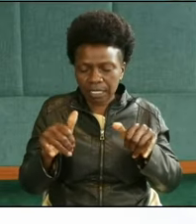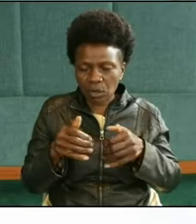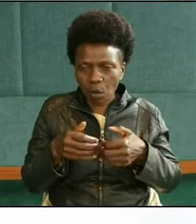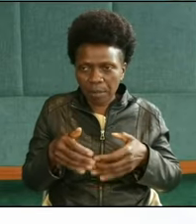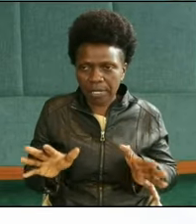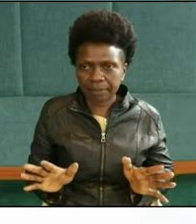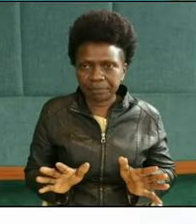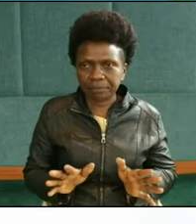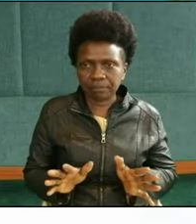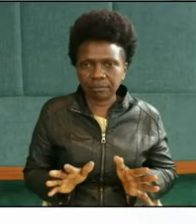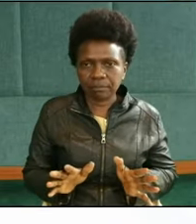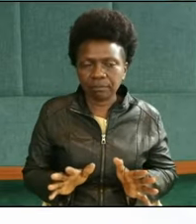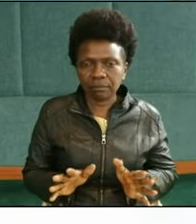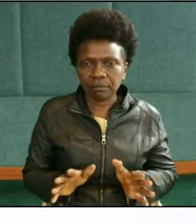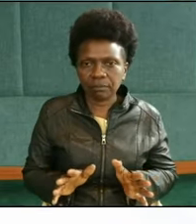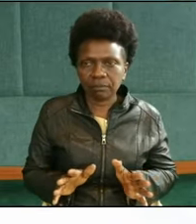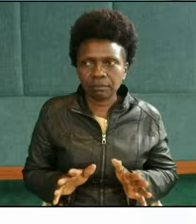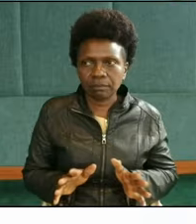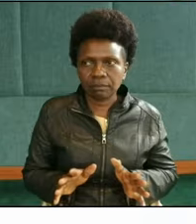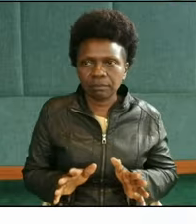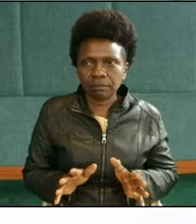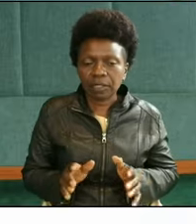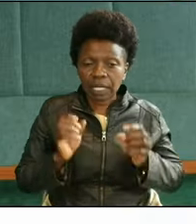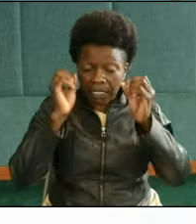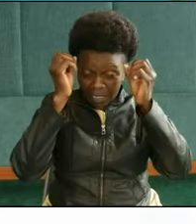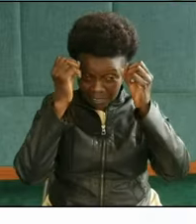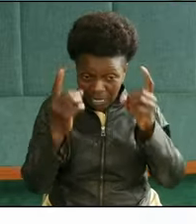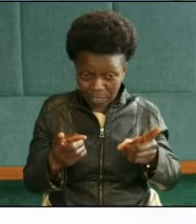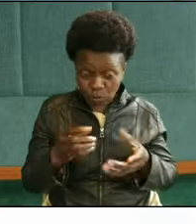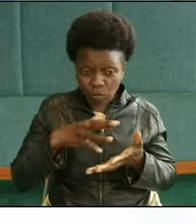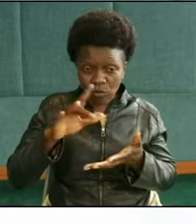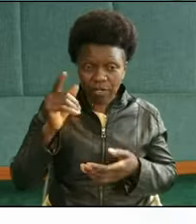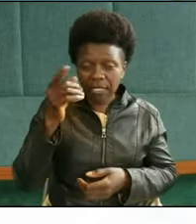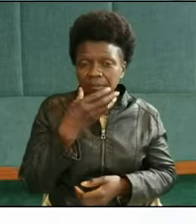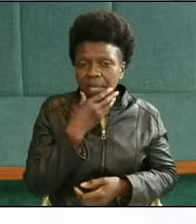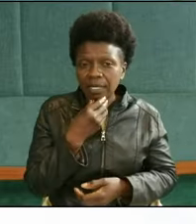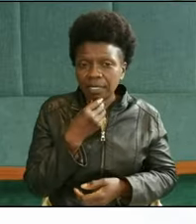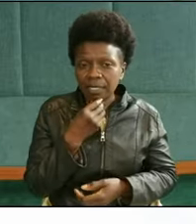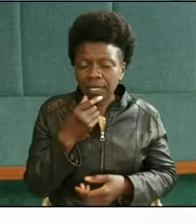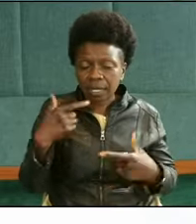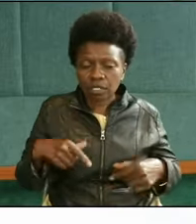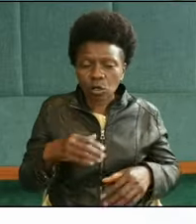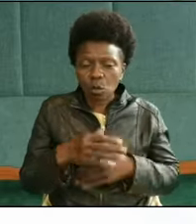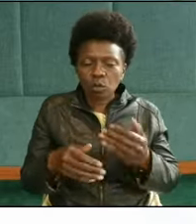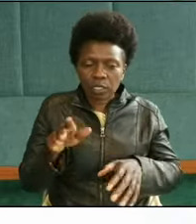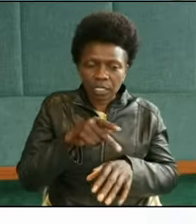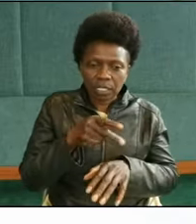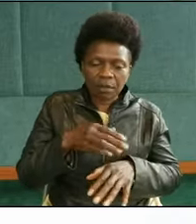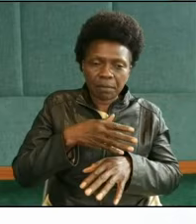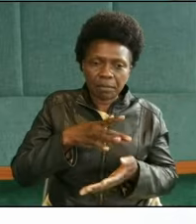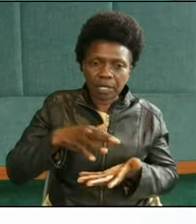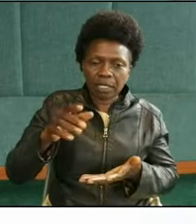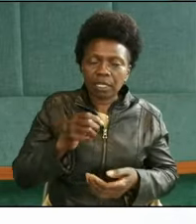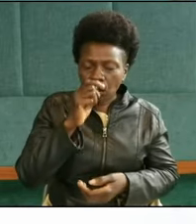open. Decide to glorify this man. Let us all sing praises and honor